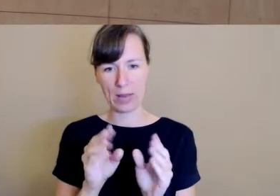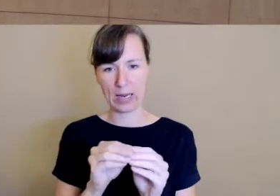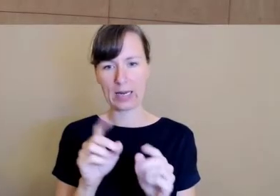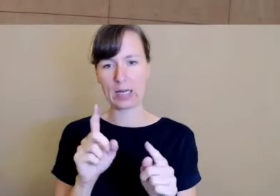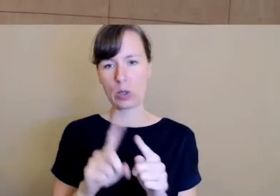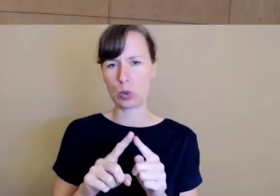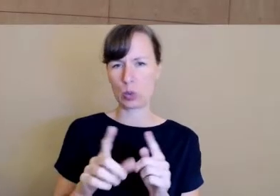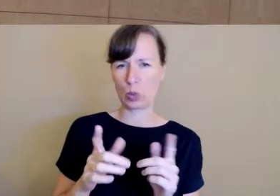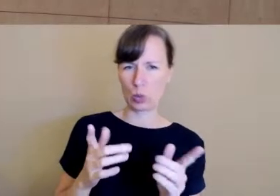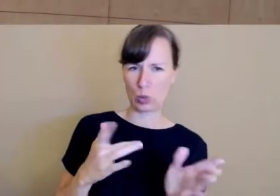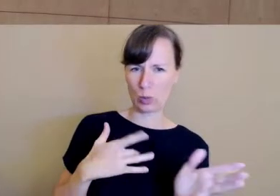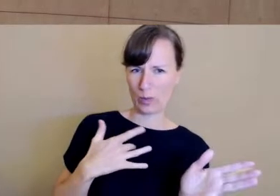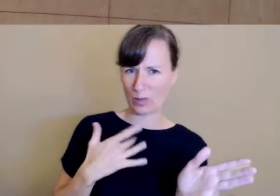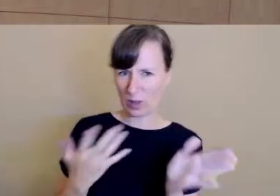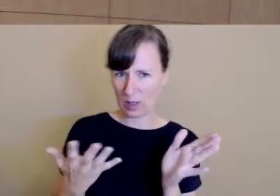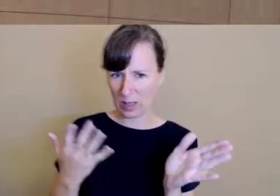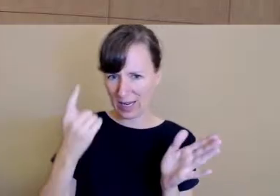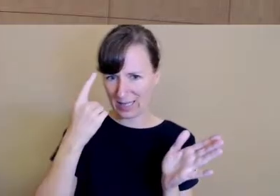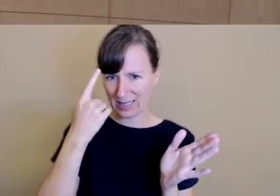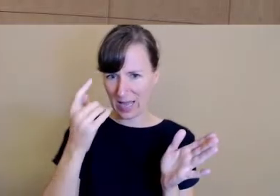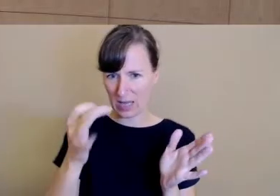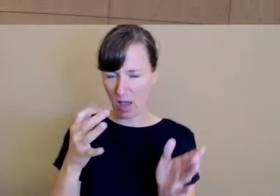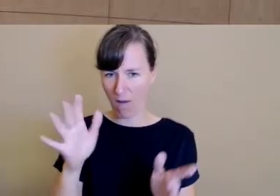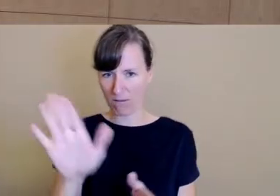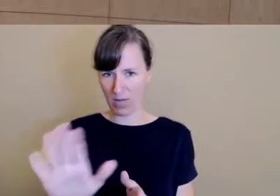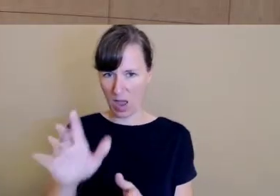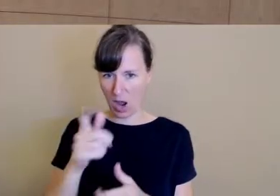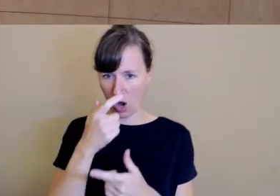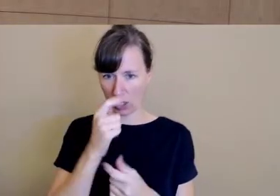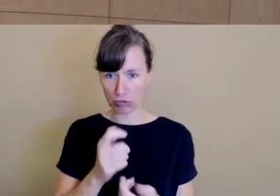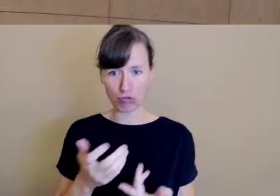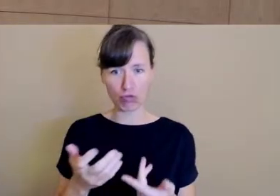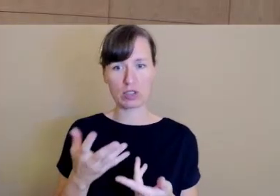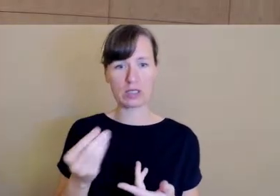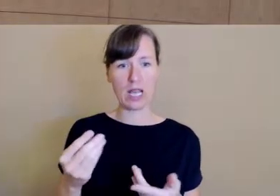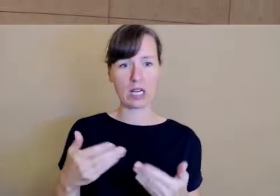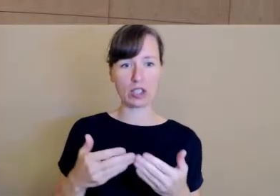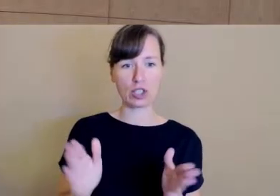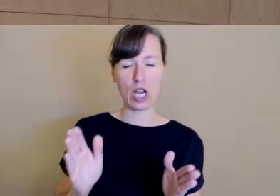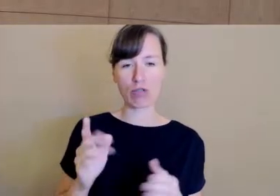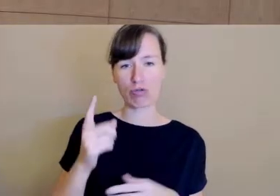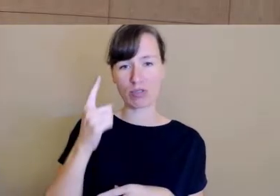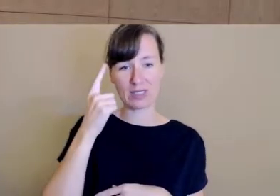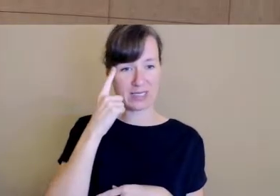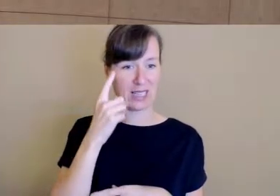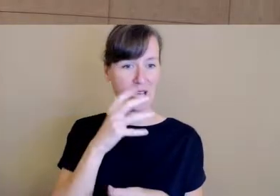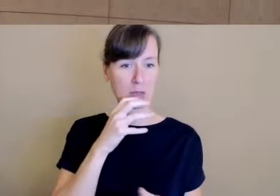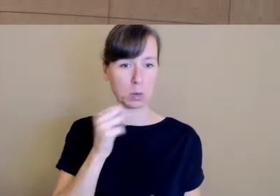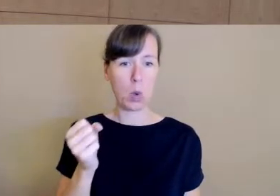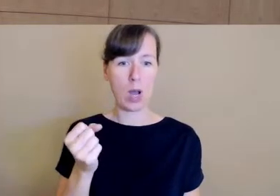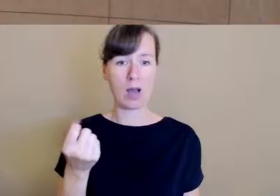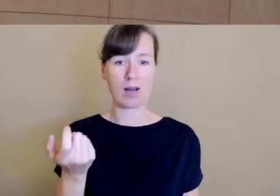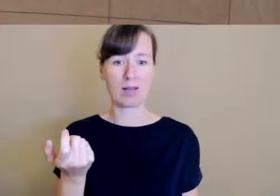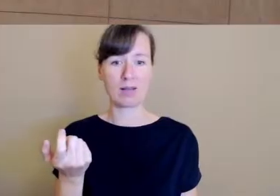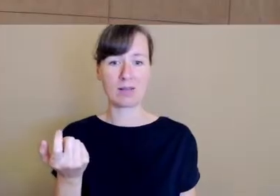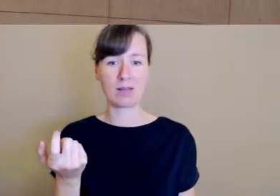say I did not speak to the scale of the sign. I just said a sign, and